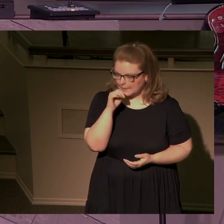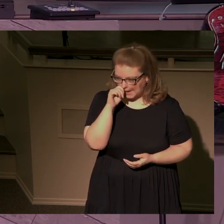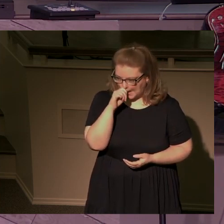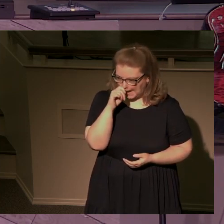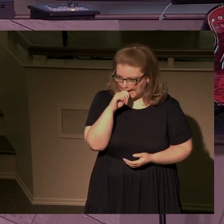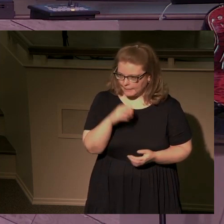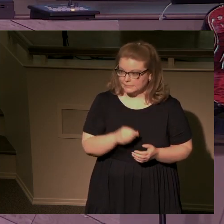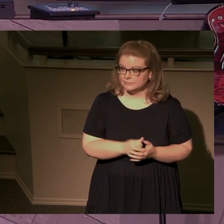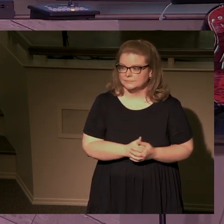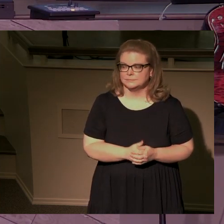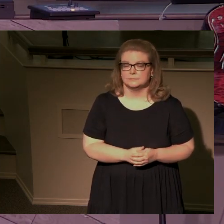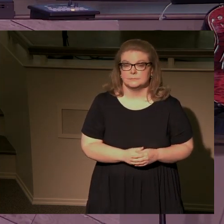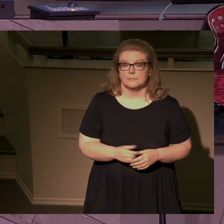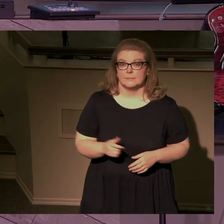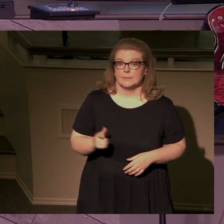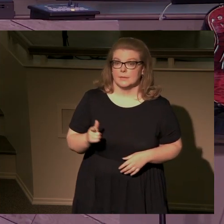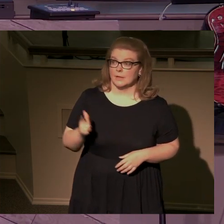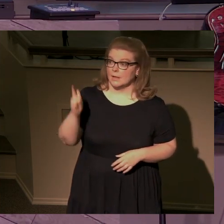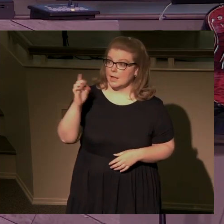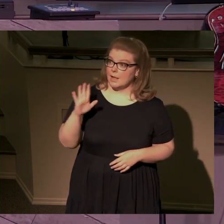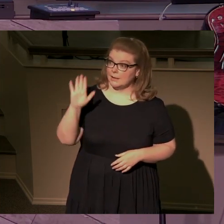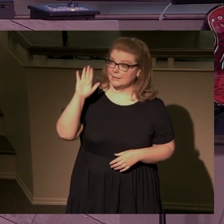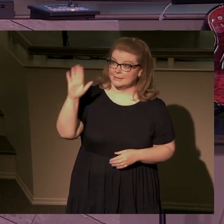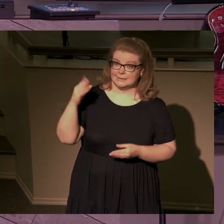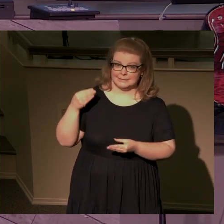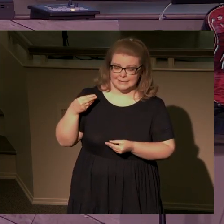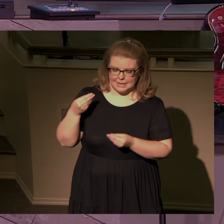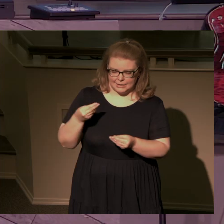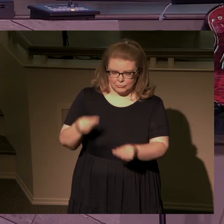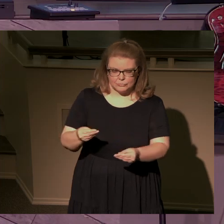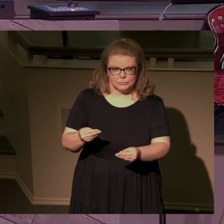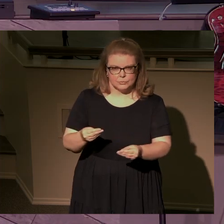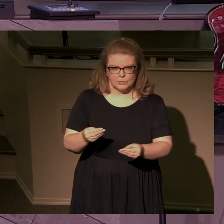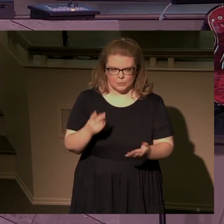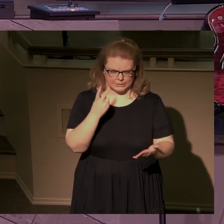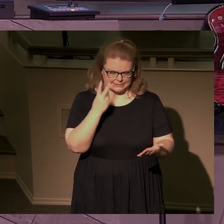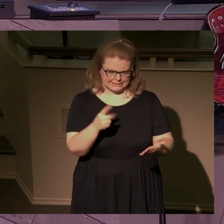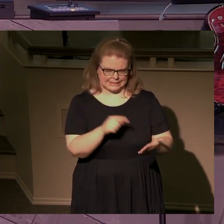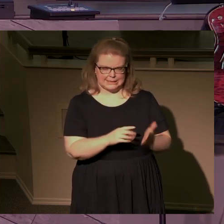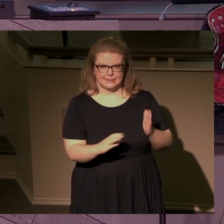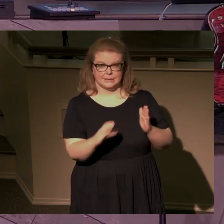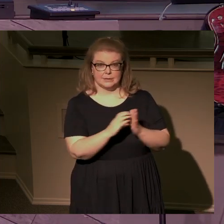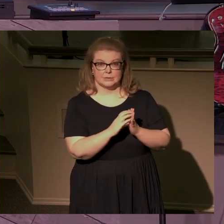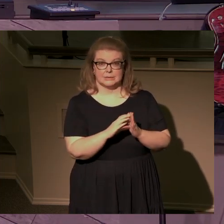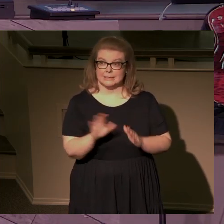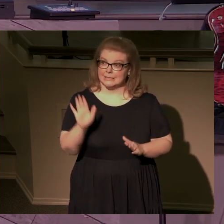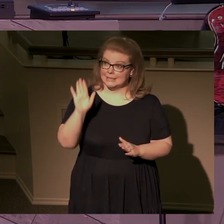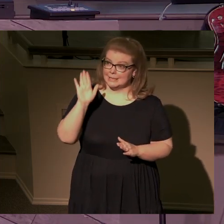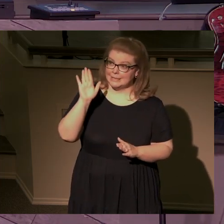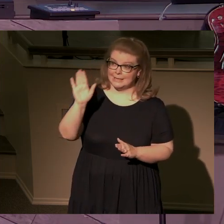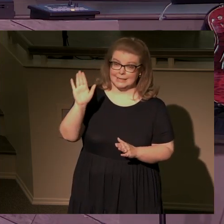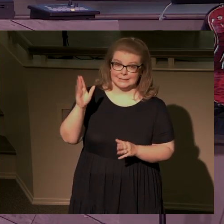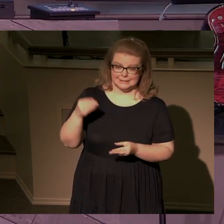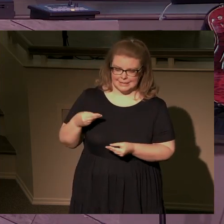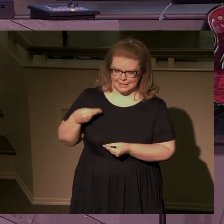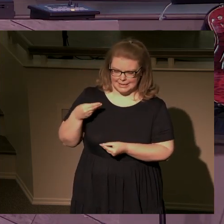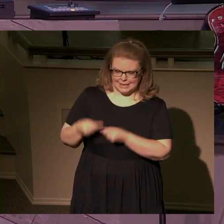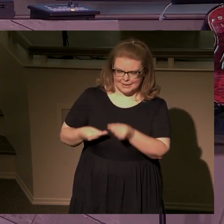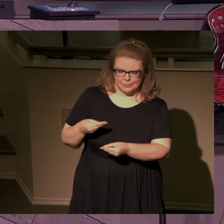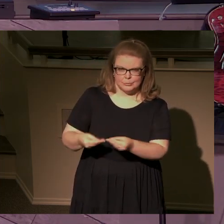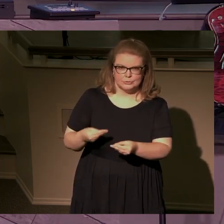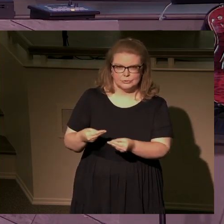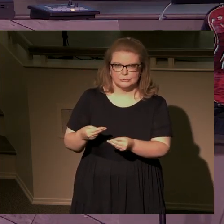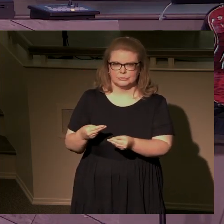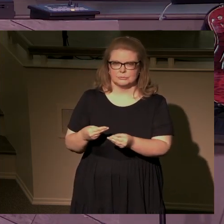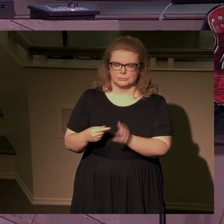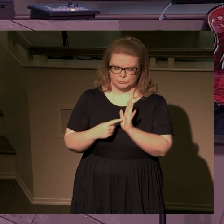God's heritage, what we find in our passage here, God's heritage imparts his morality